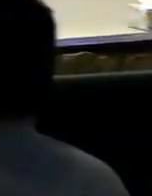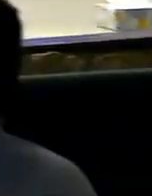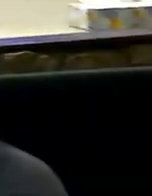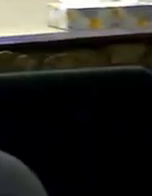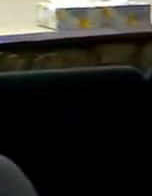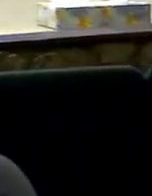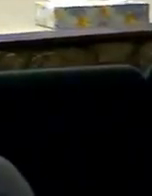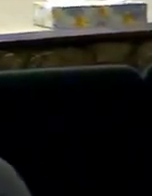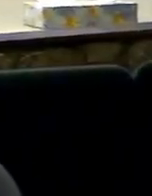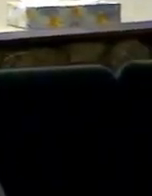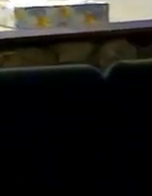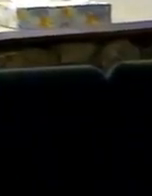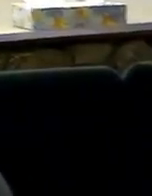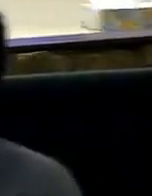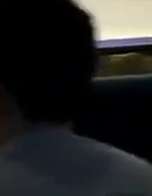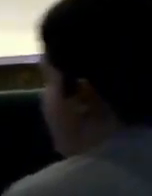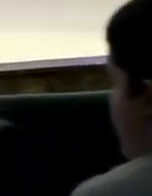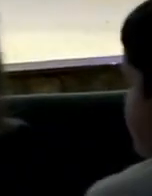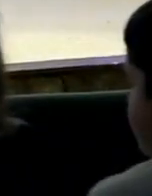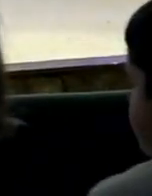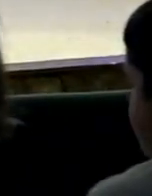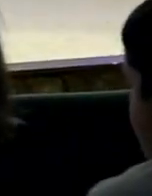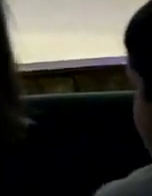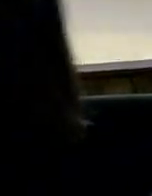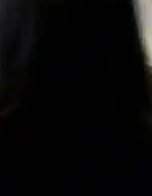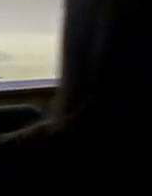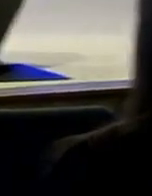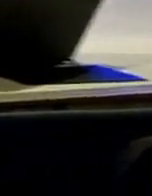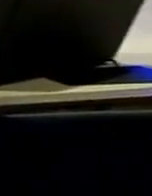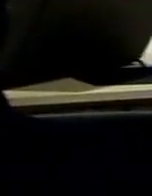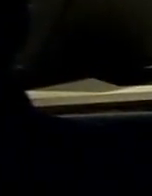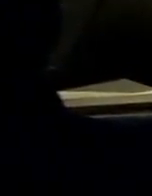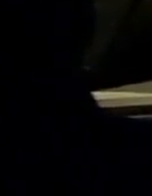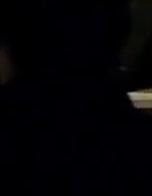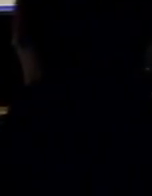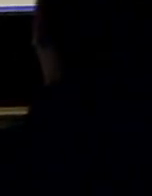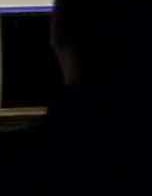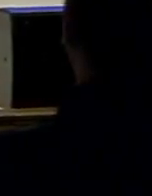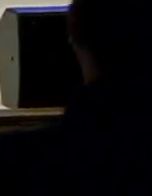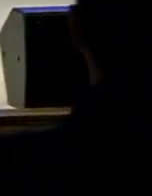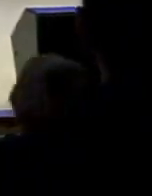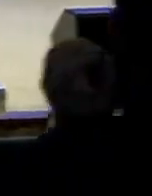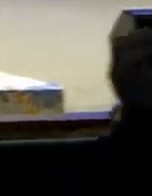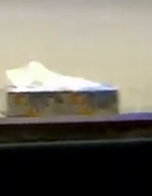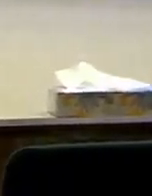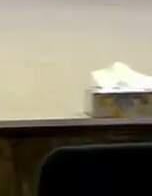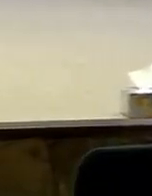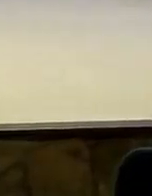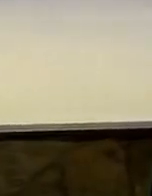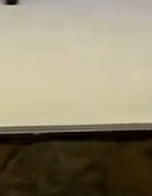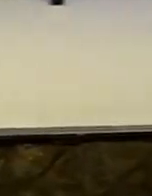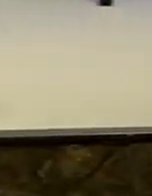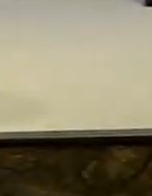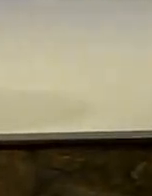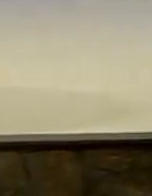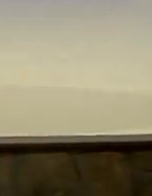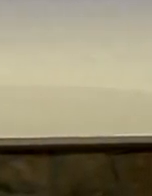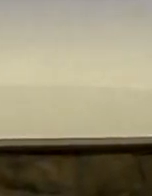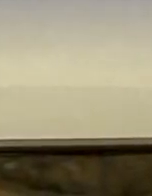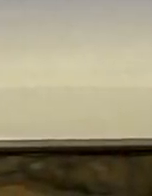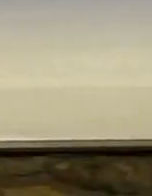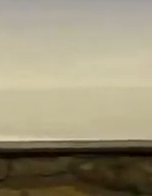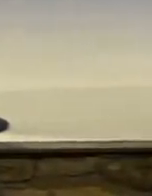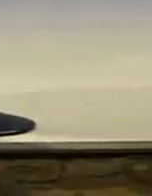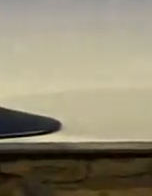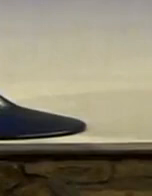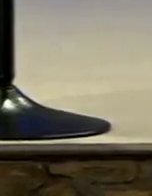the enemy and our weeks been, our feelings been, define our praise. So in other words,